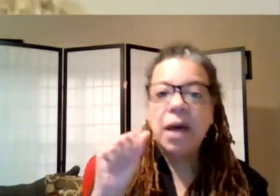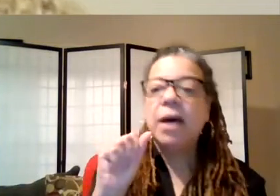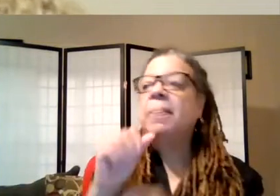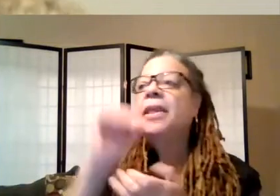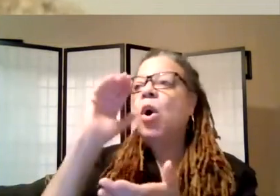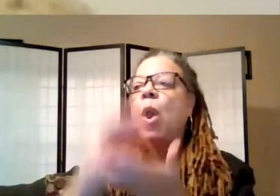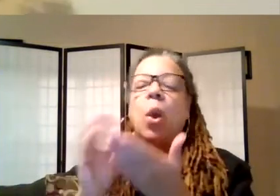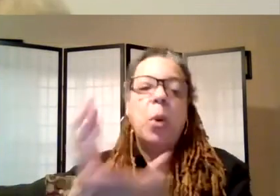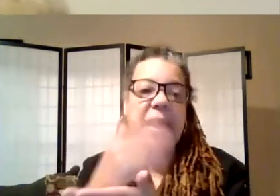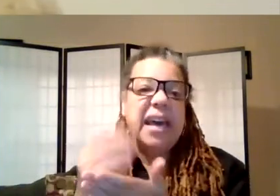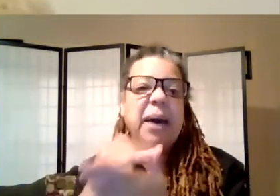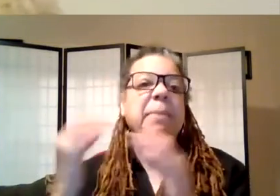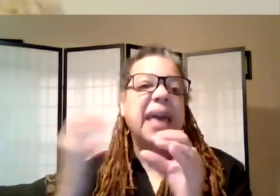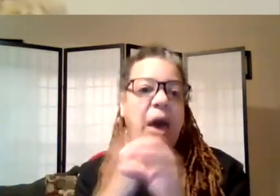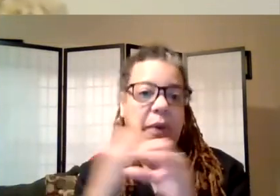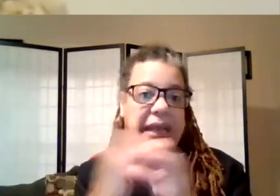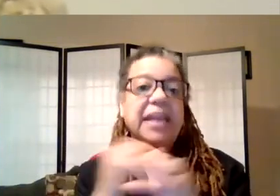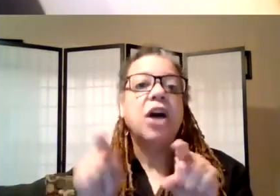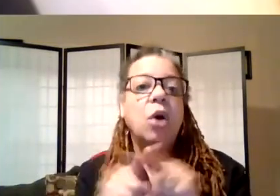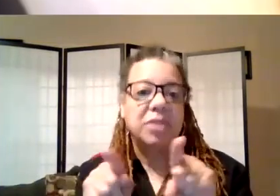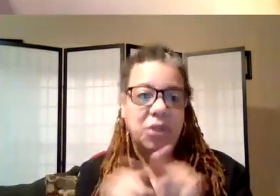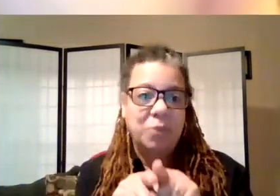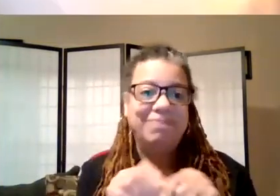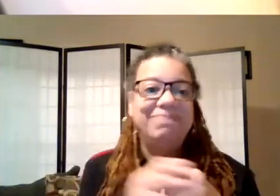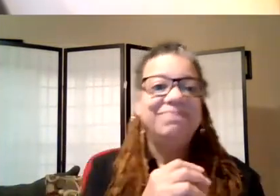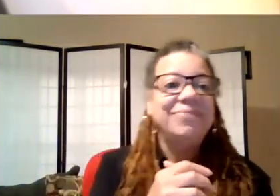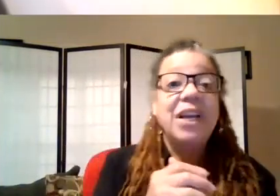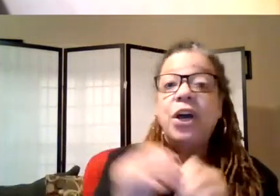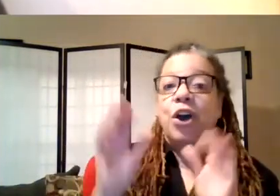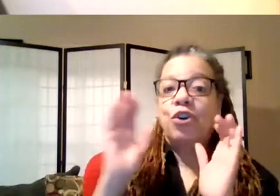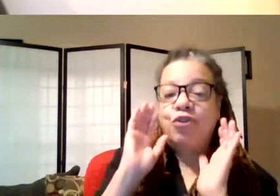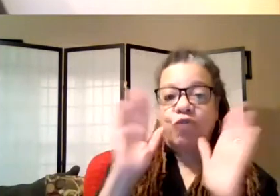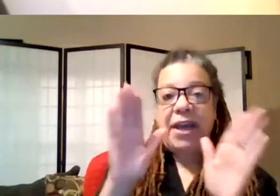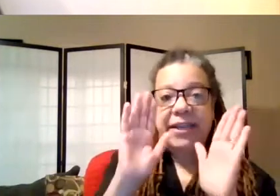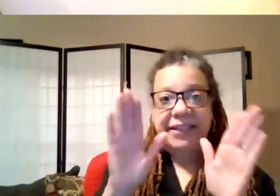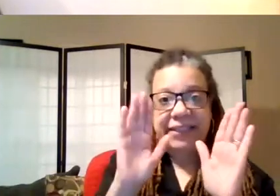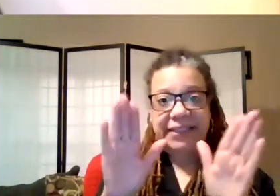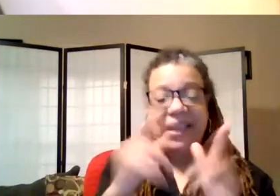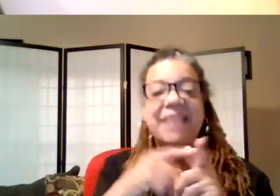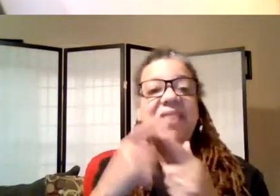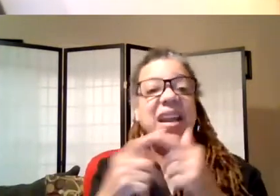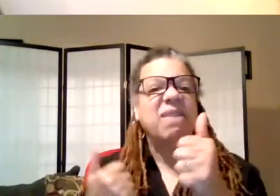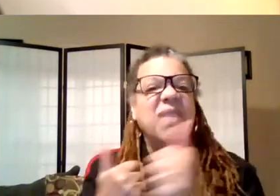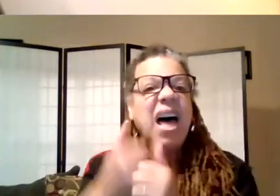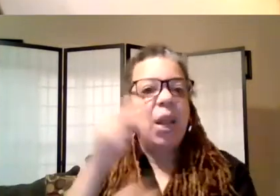that as well. Great. And then on a follow-up to